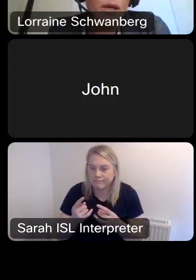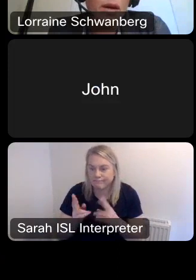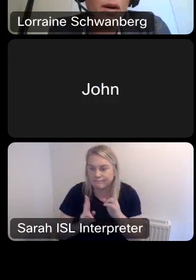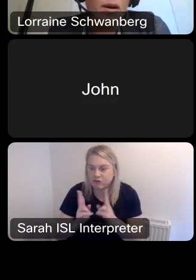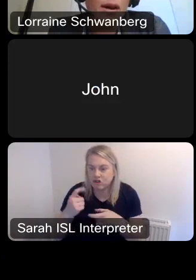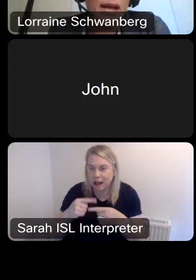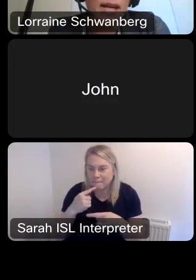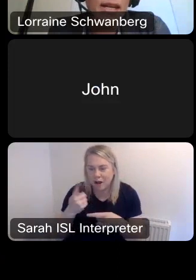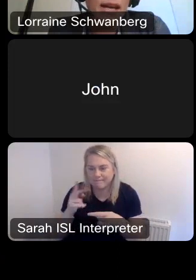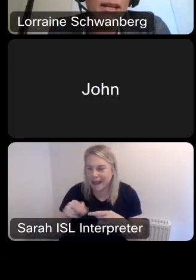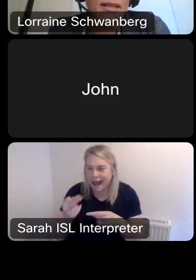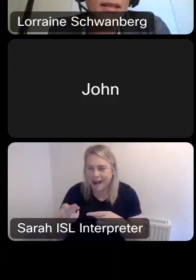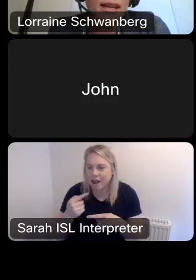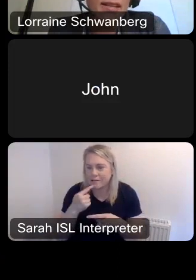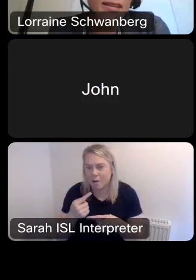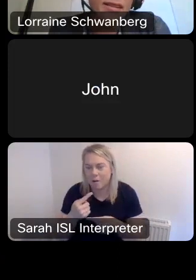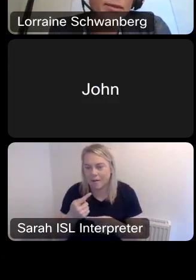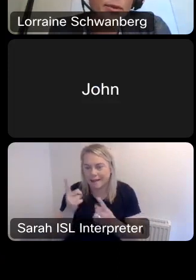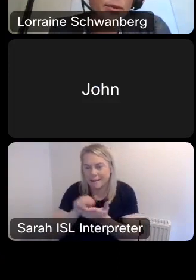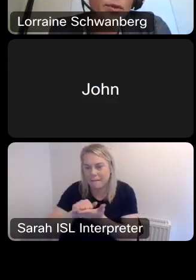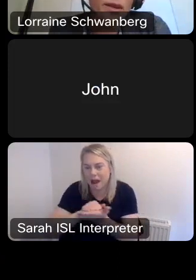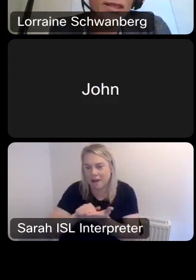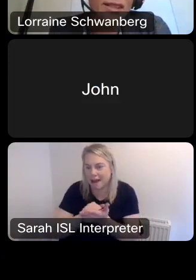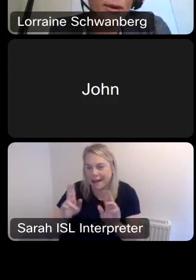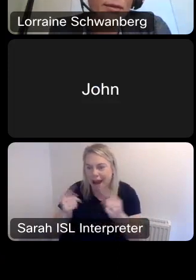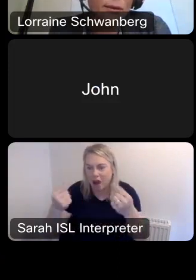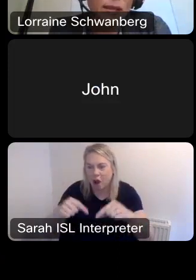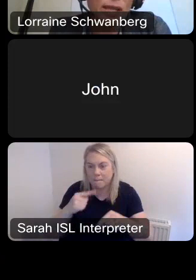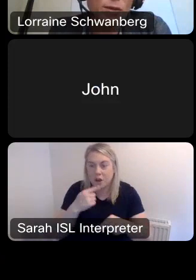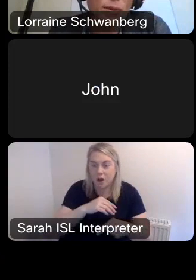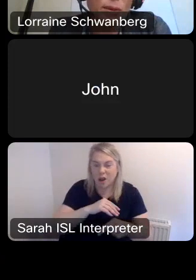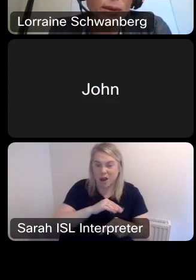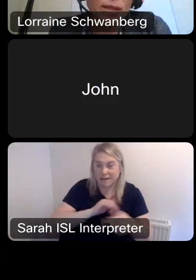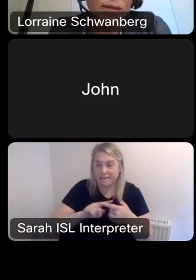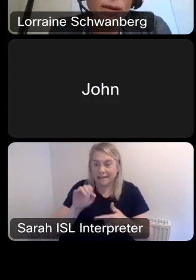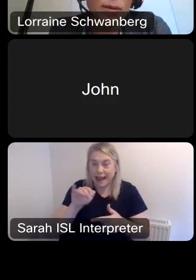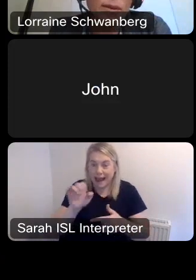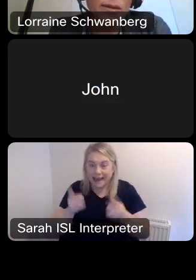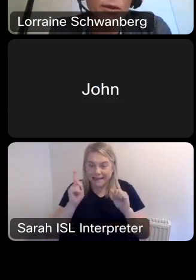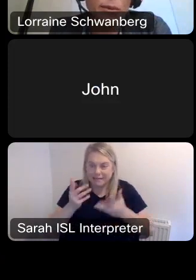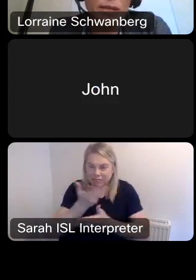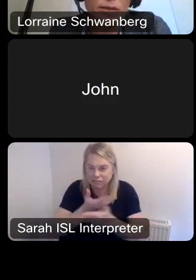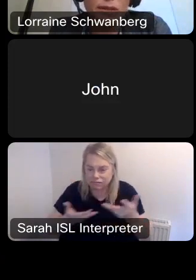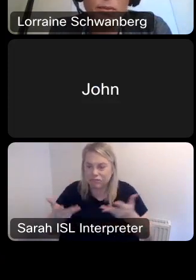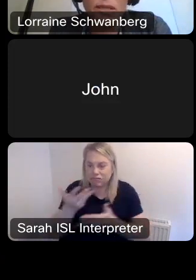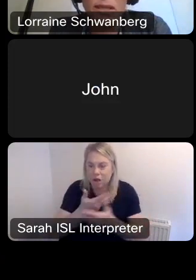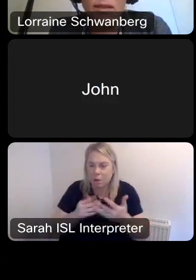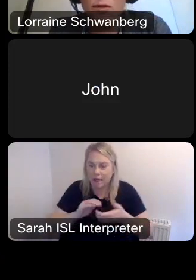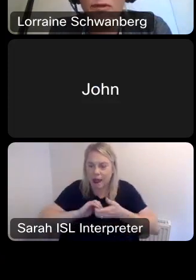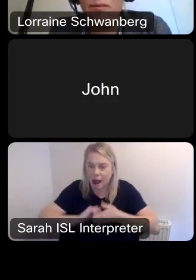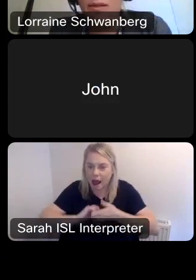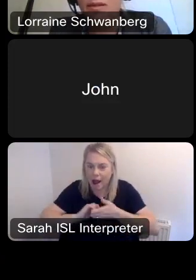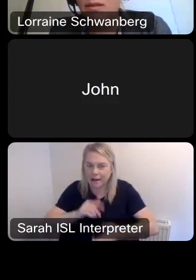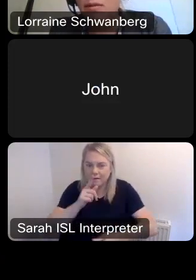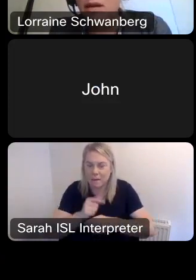But we are, Ellie and I suppose we've had quite a few engagements with colleagues around the interpretation of this particular